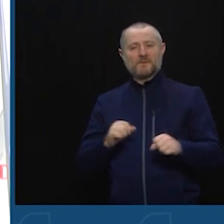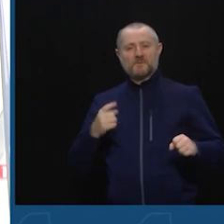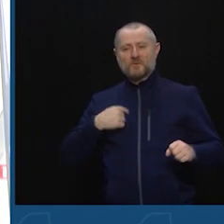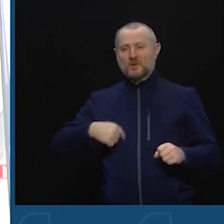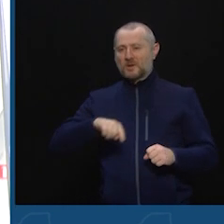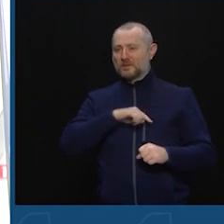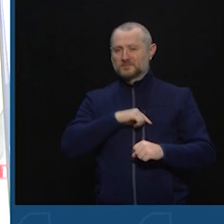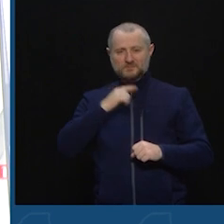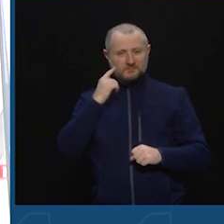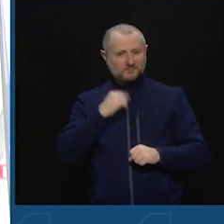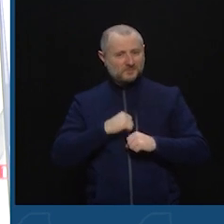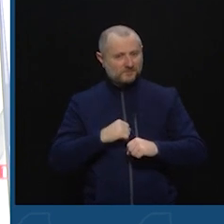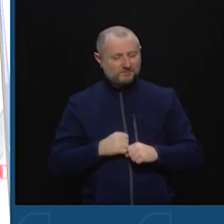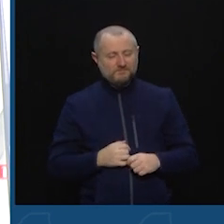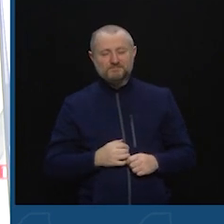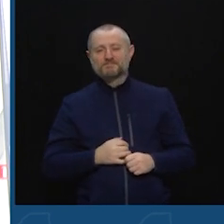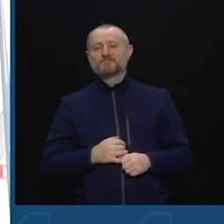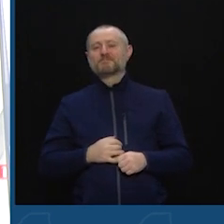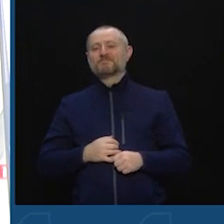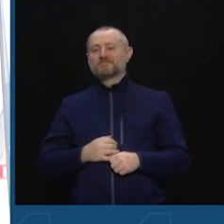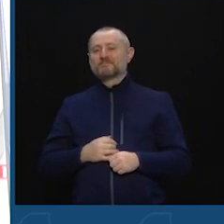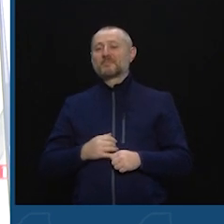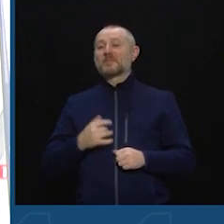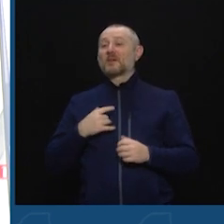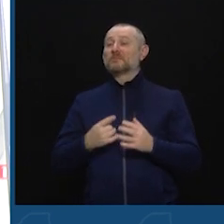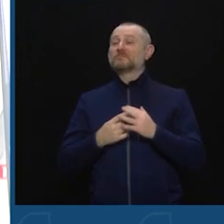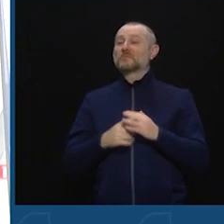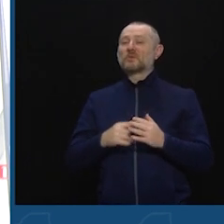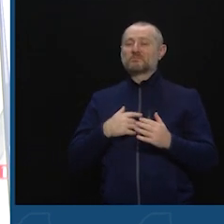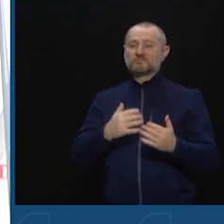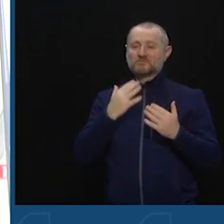Let me begin by thanking Governor Hochul,